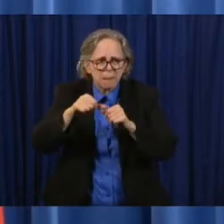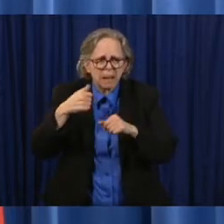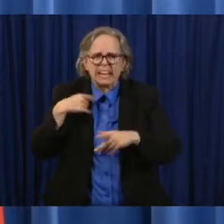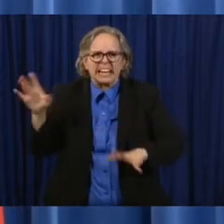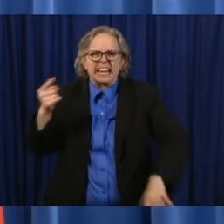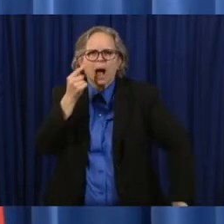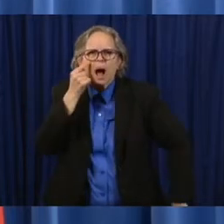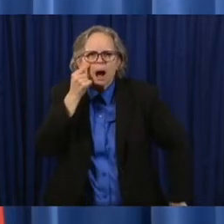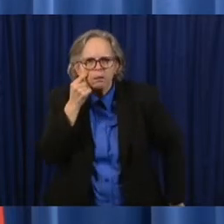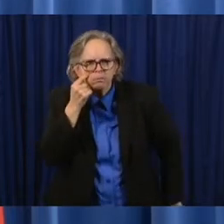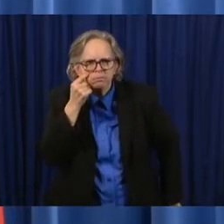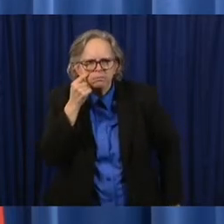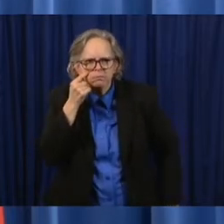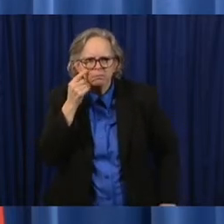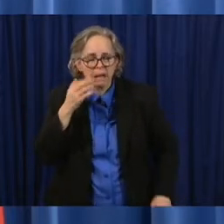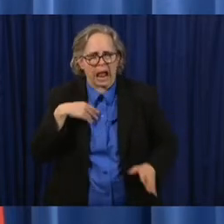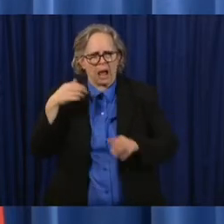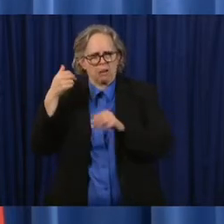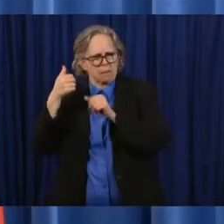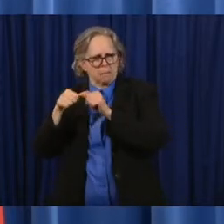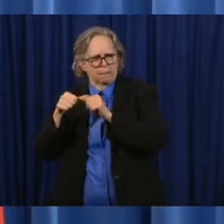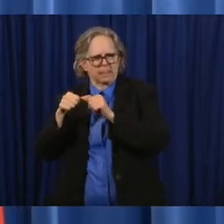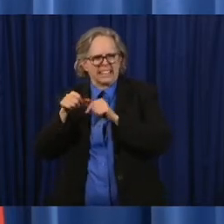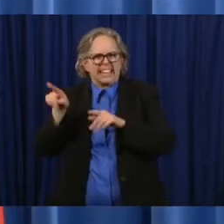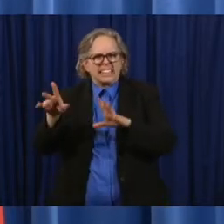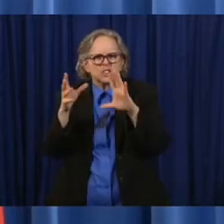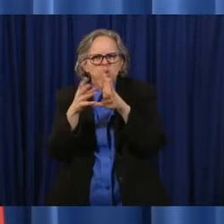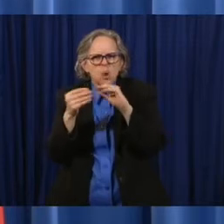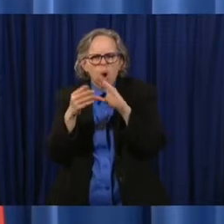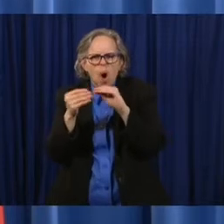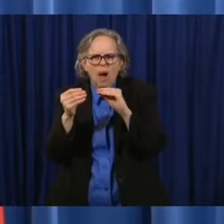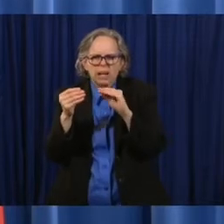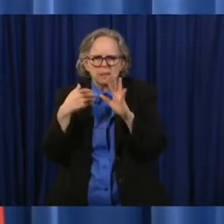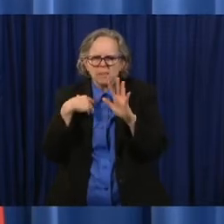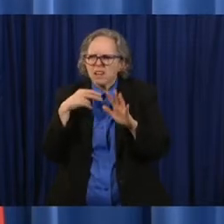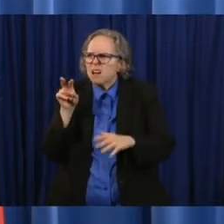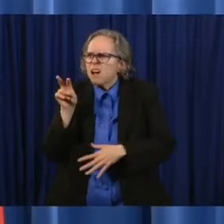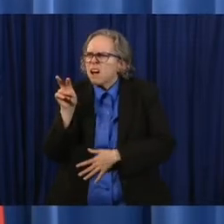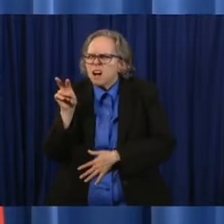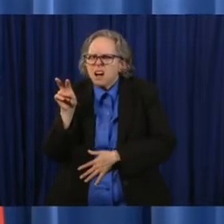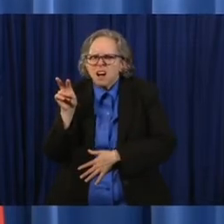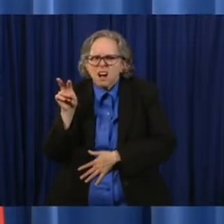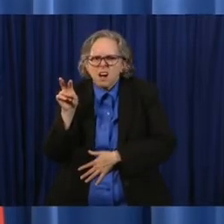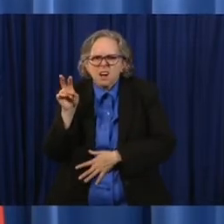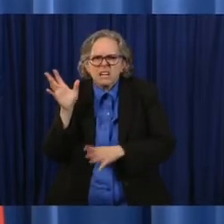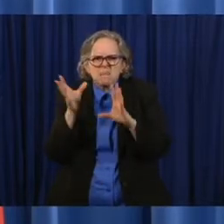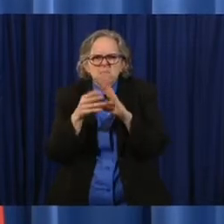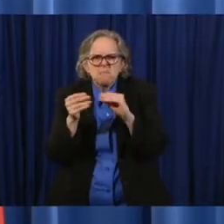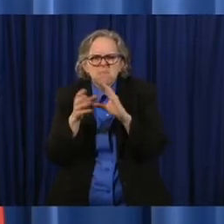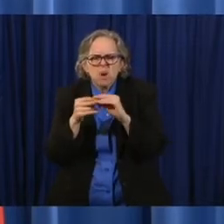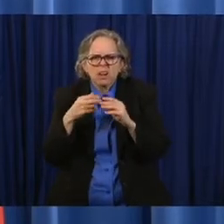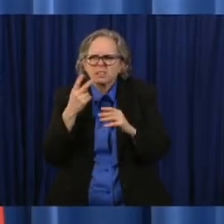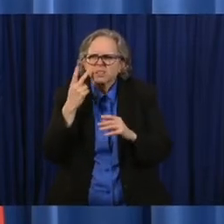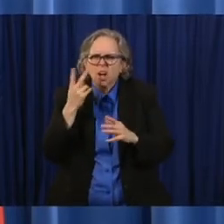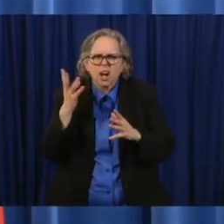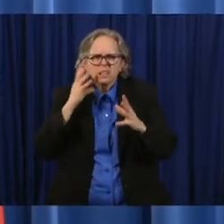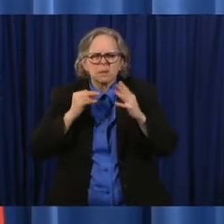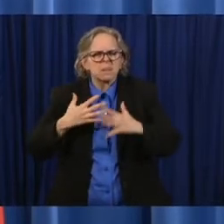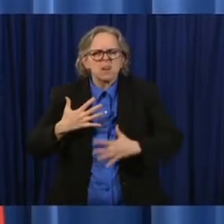what he saw, but I remember him telling me since the time I was a little kid what he had seen, and he never